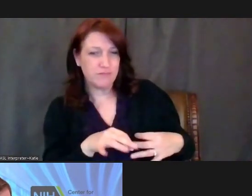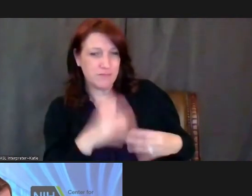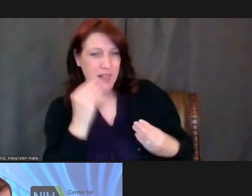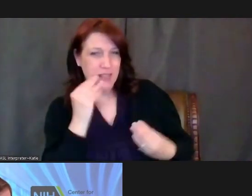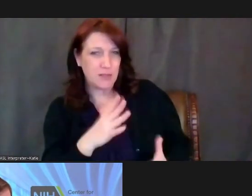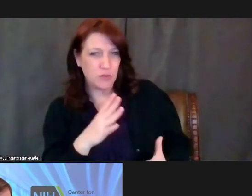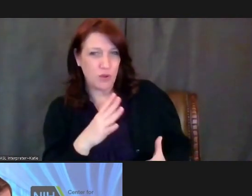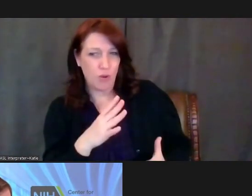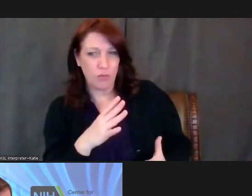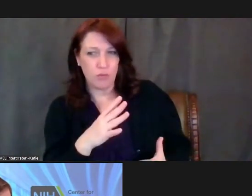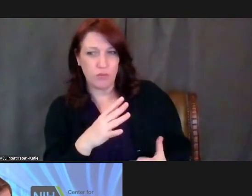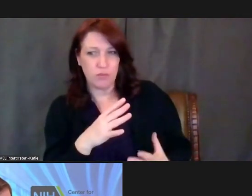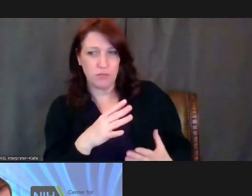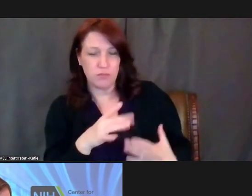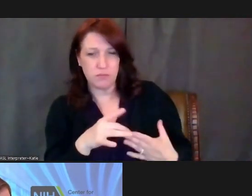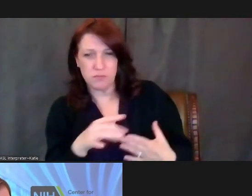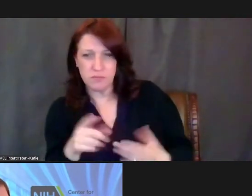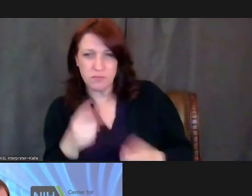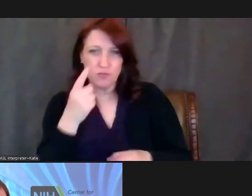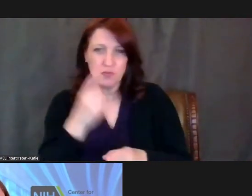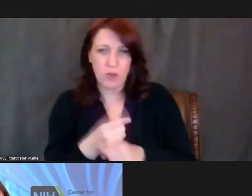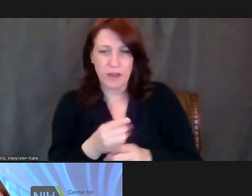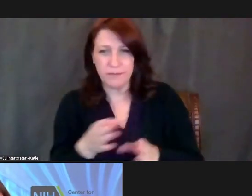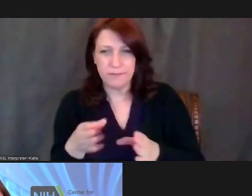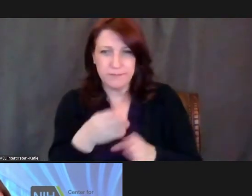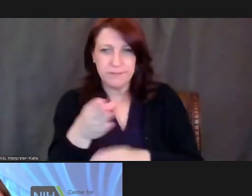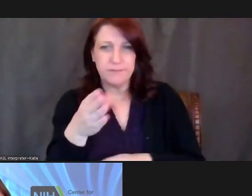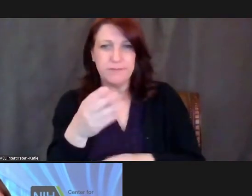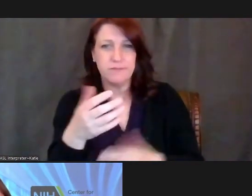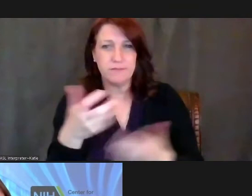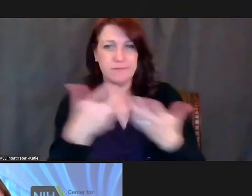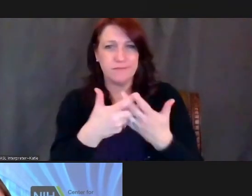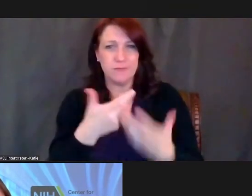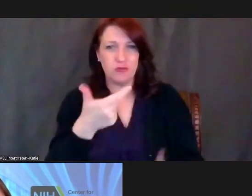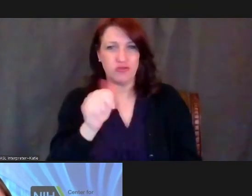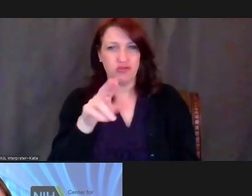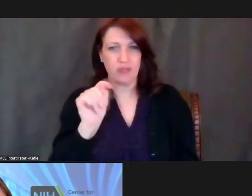also lead you to the kind of grant applications that are eligible.